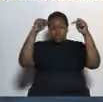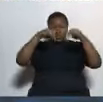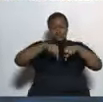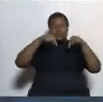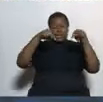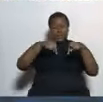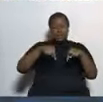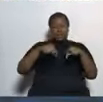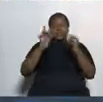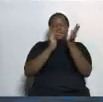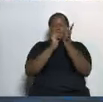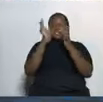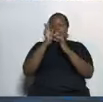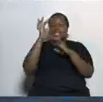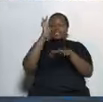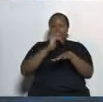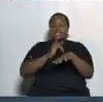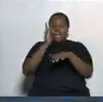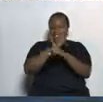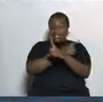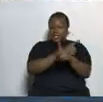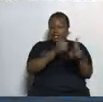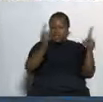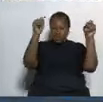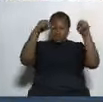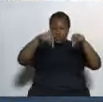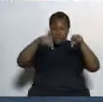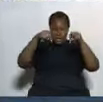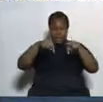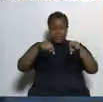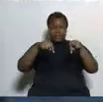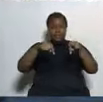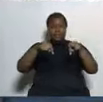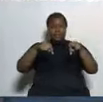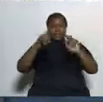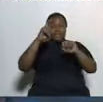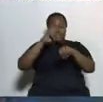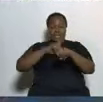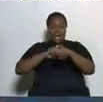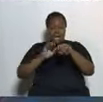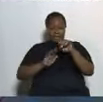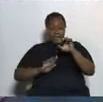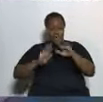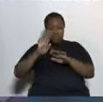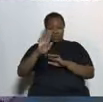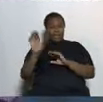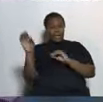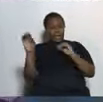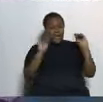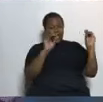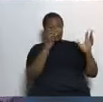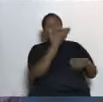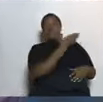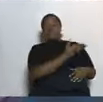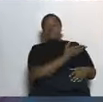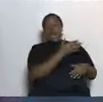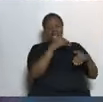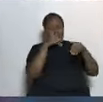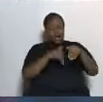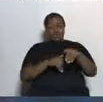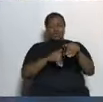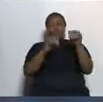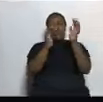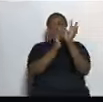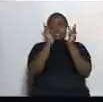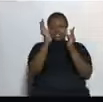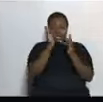usiku wa leo. Jesus touches you tonight. Yesu anagusa moyo wako usiku wa leo. When you step out to follow Christ. Unapokuja hapa mbele kumfuata Yesu